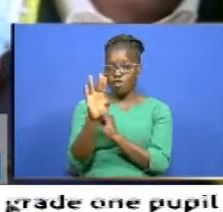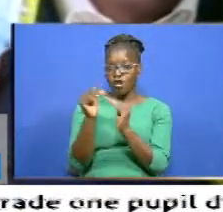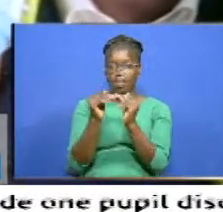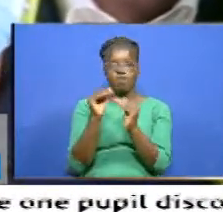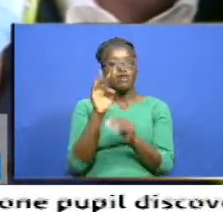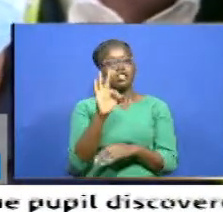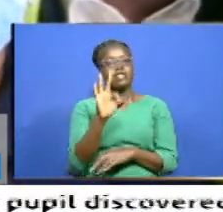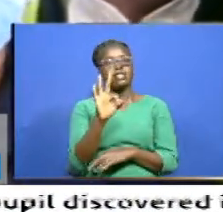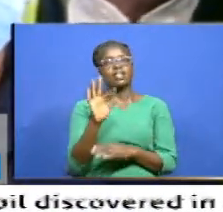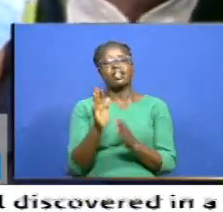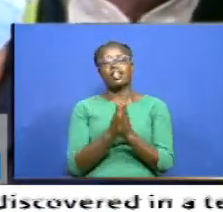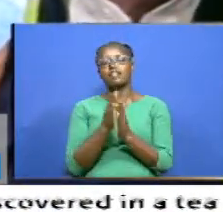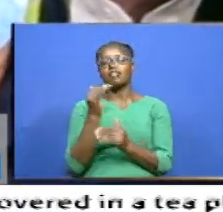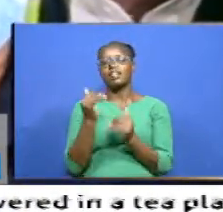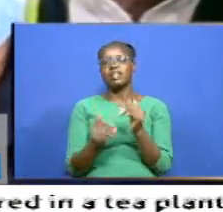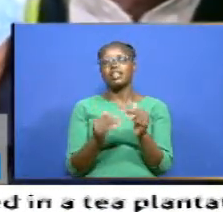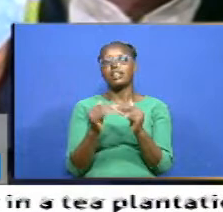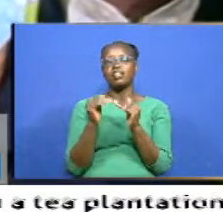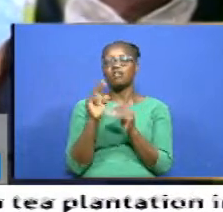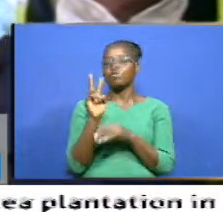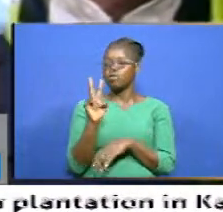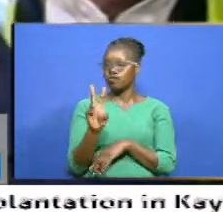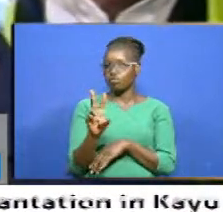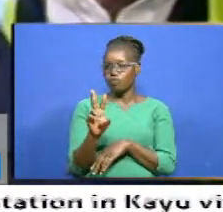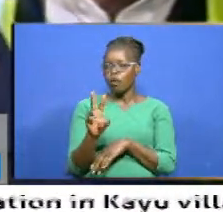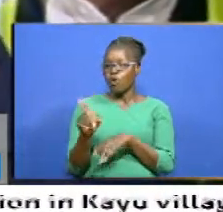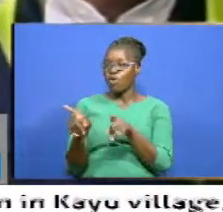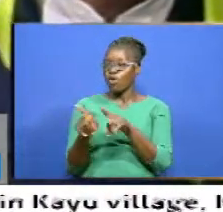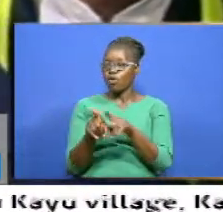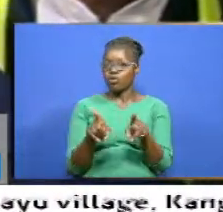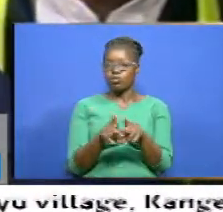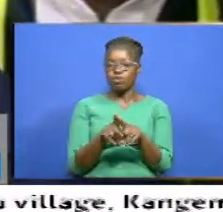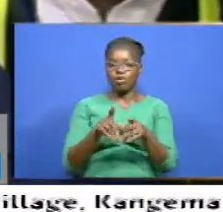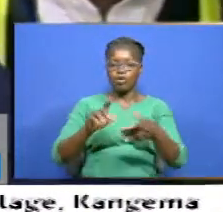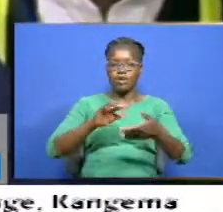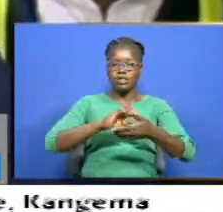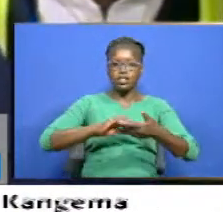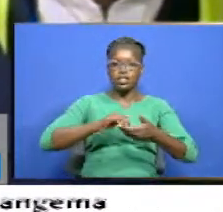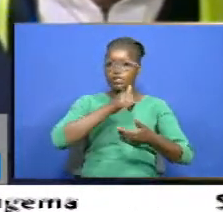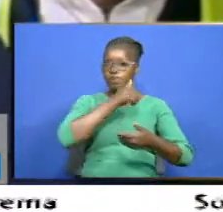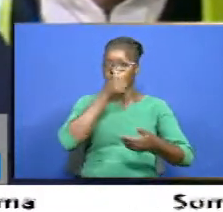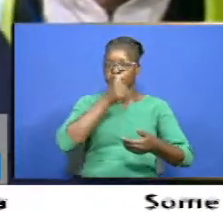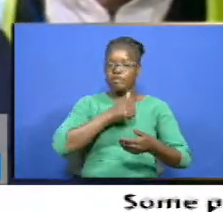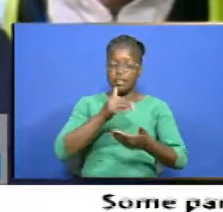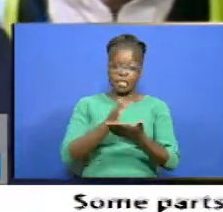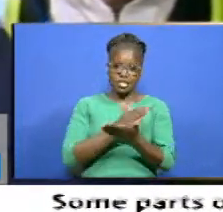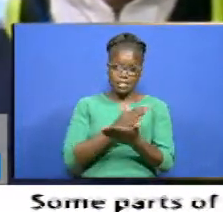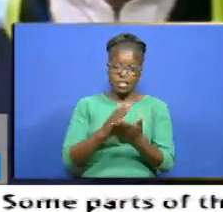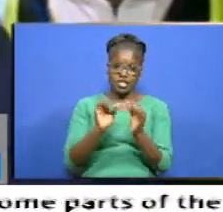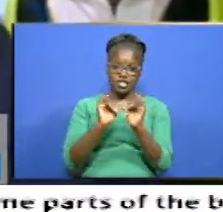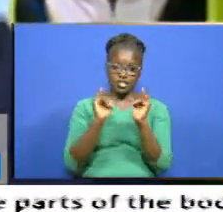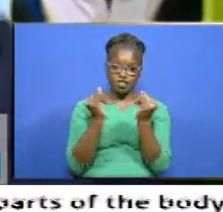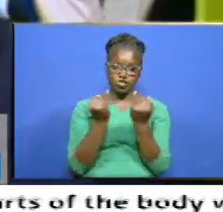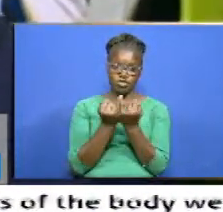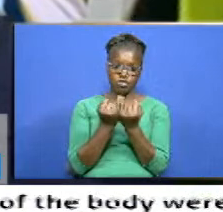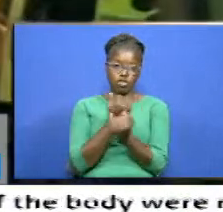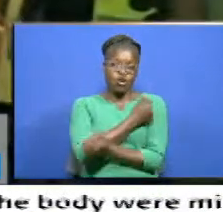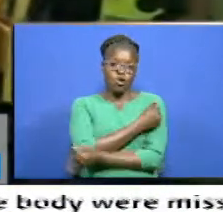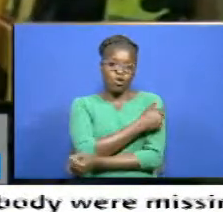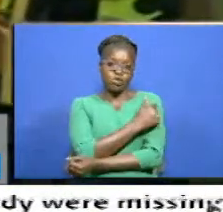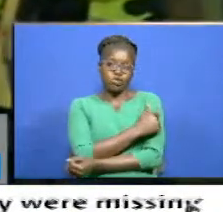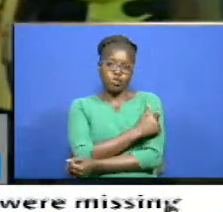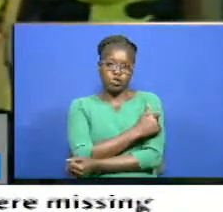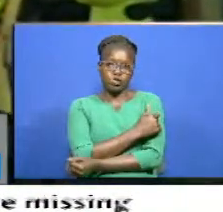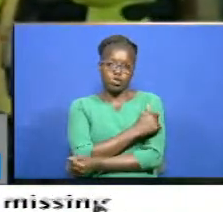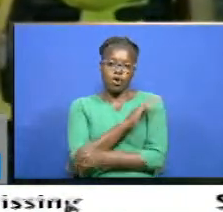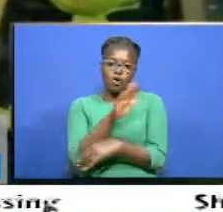and level 2 hospitals. And we will also be engaging the private sector, institutions, the hospitals, so that